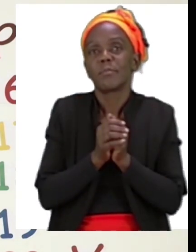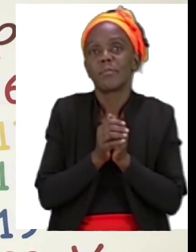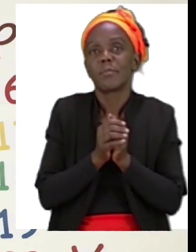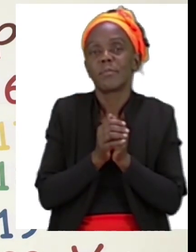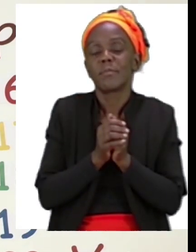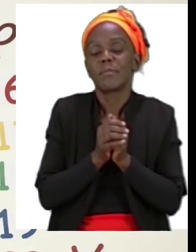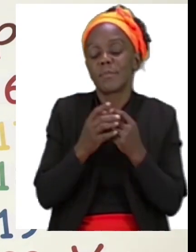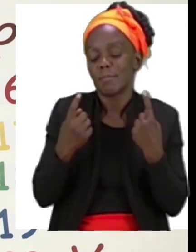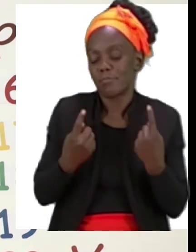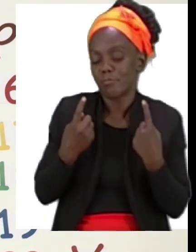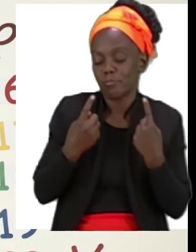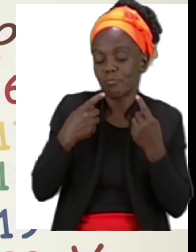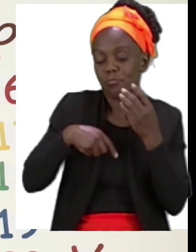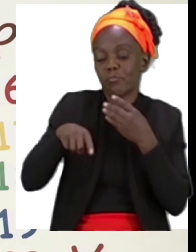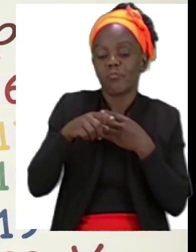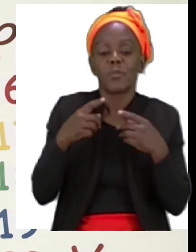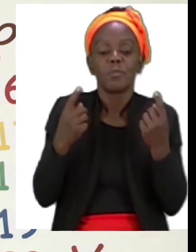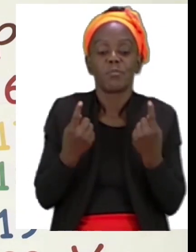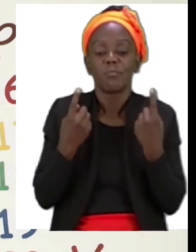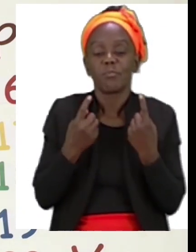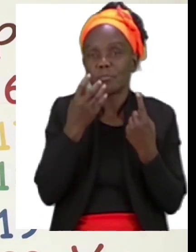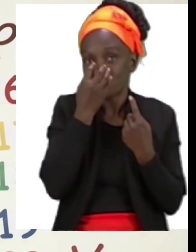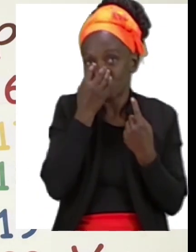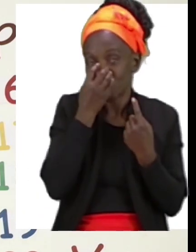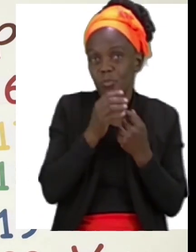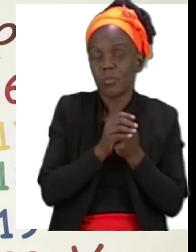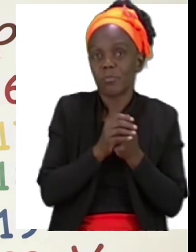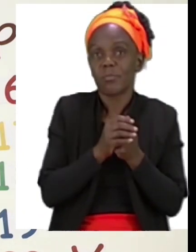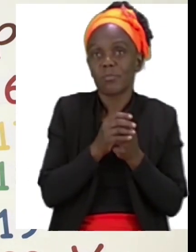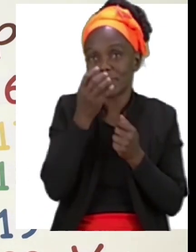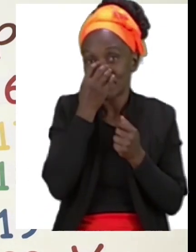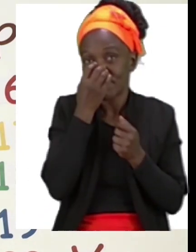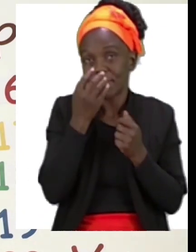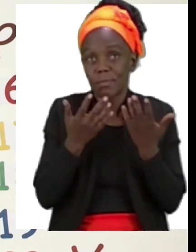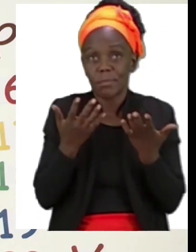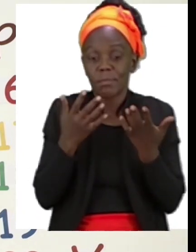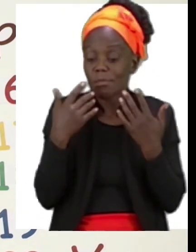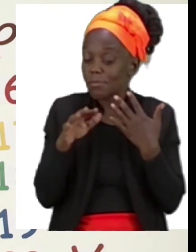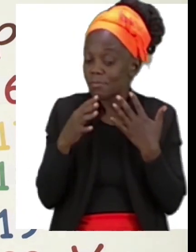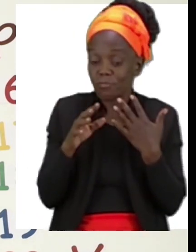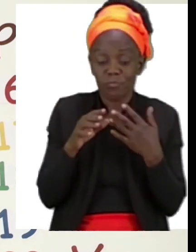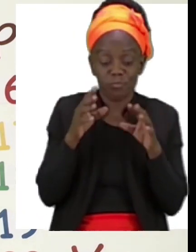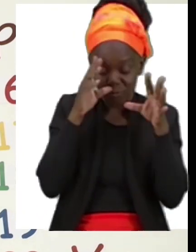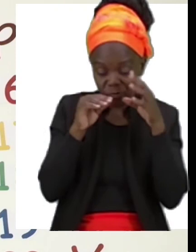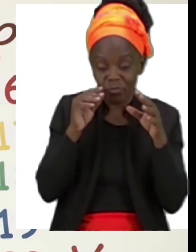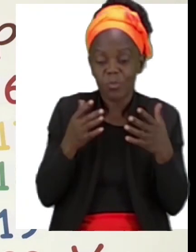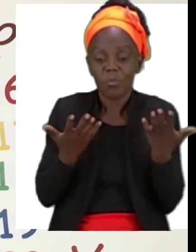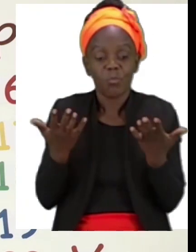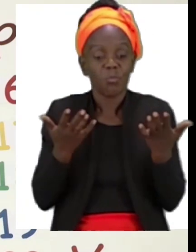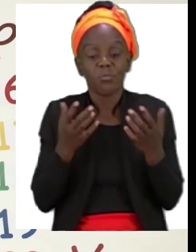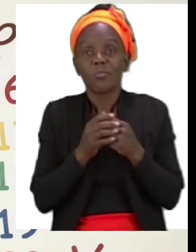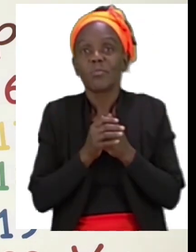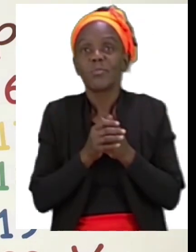with Sashi today because it's such a lovely day outside. Sashi, I'm done with my lesson. Where are